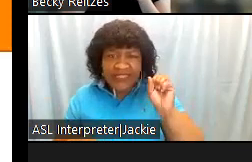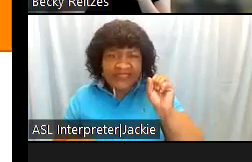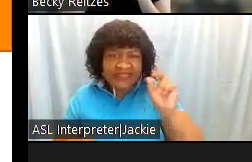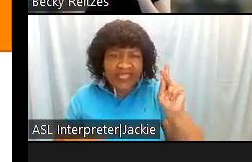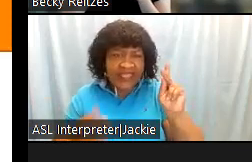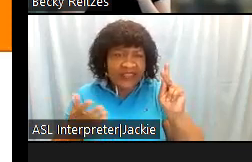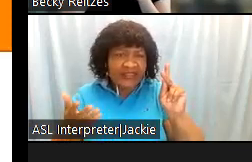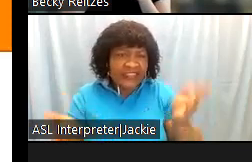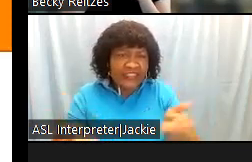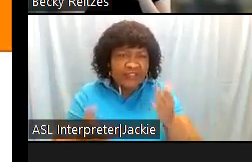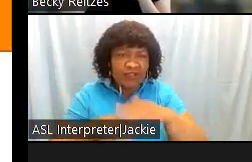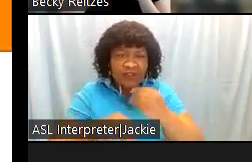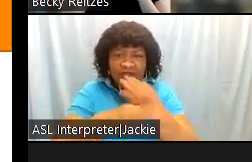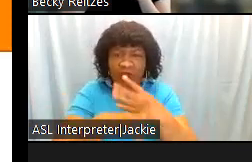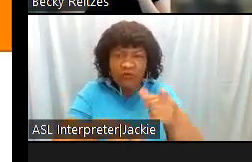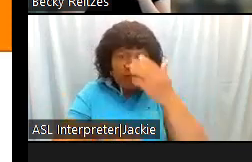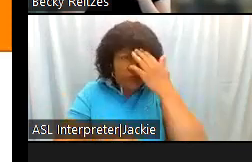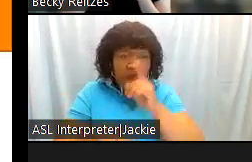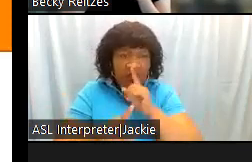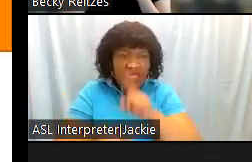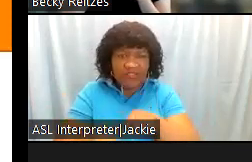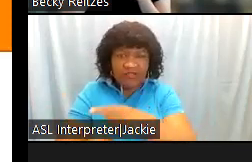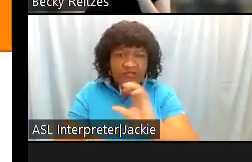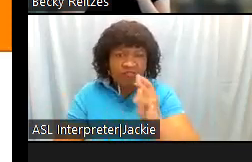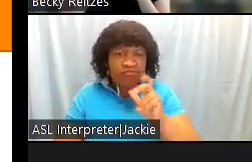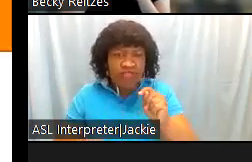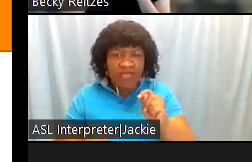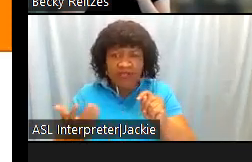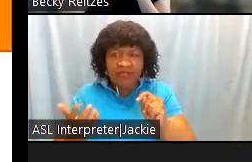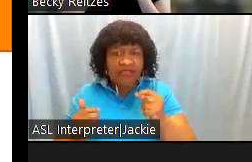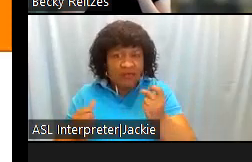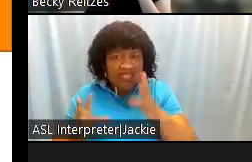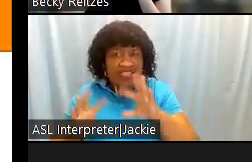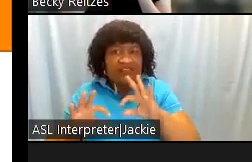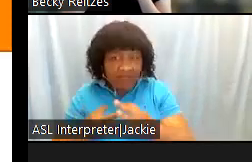that? That's a great question. A lot of family members are caring for.